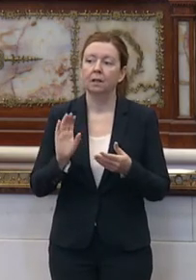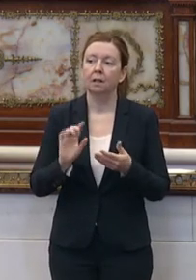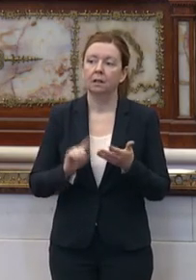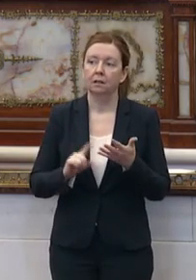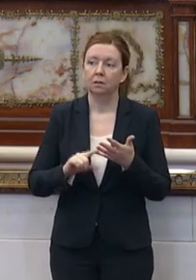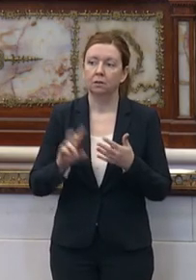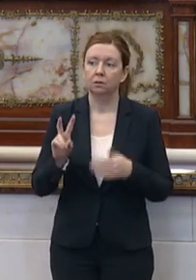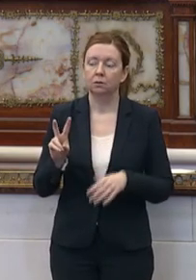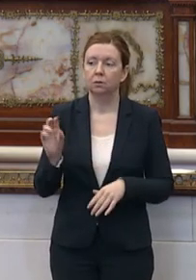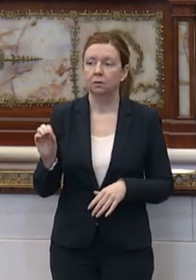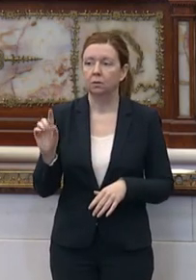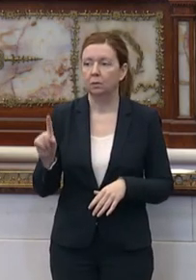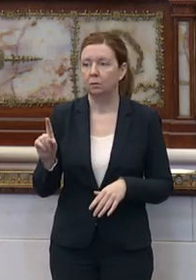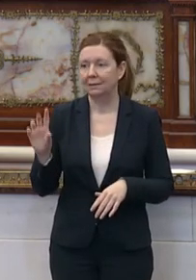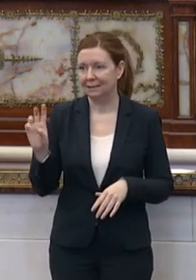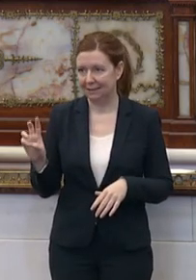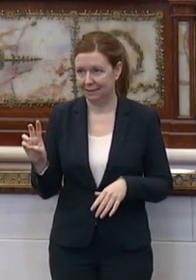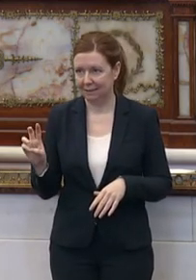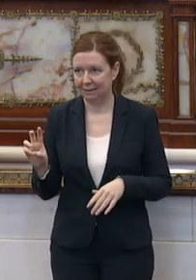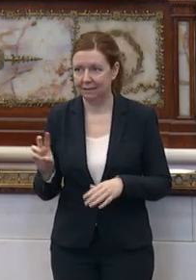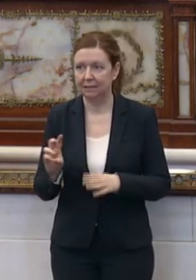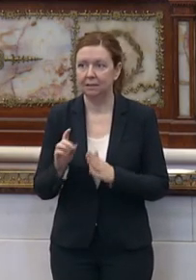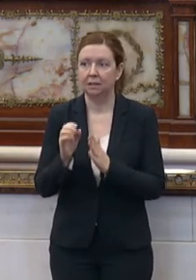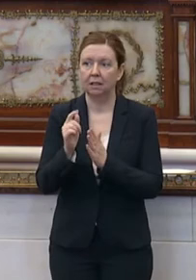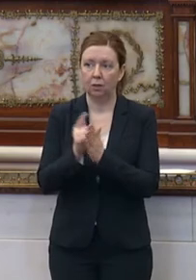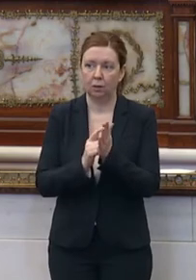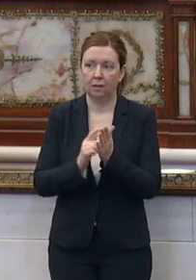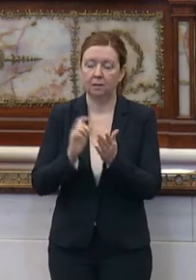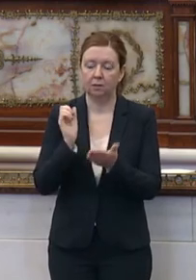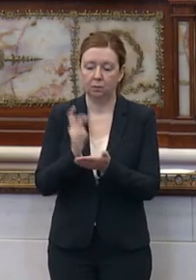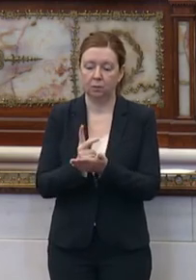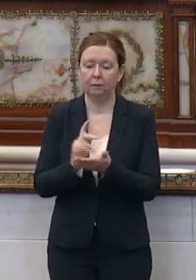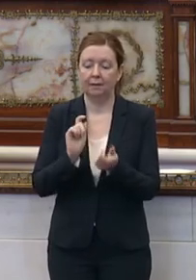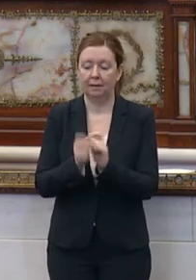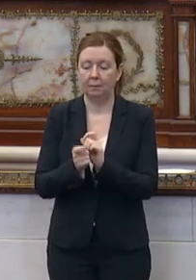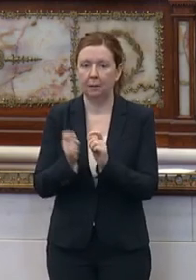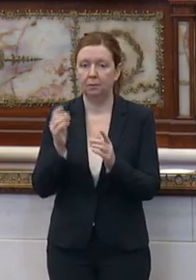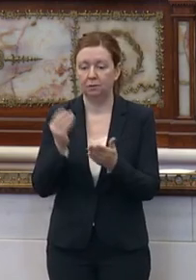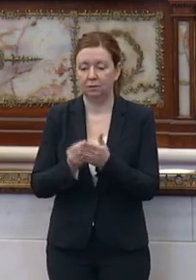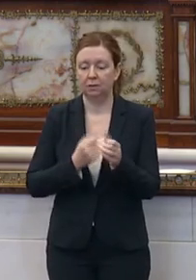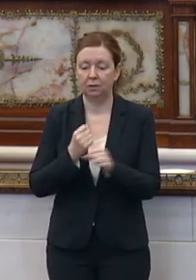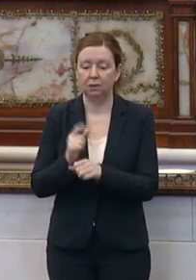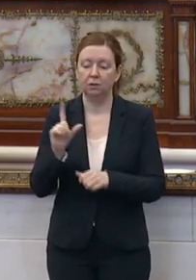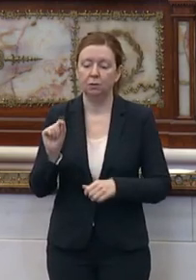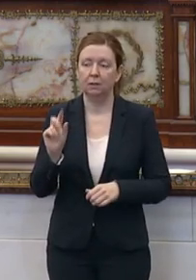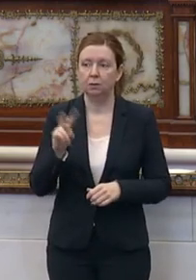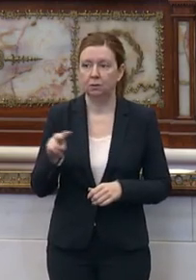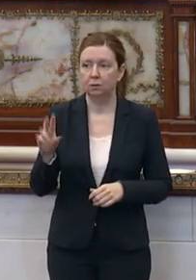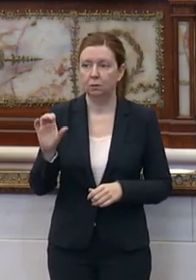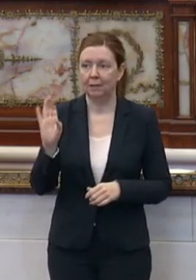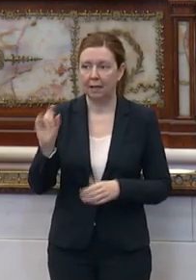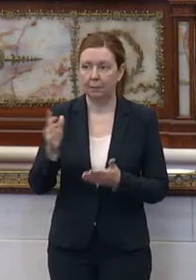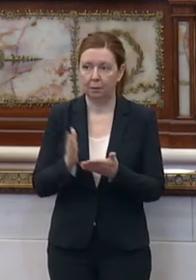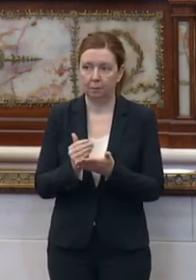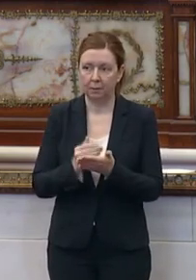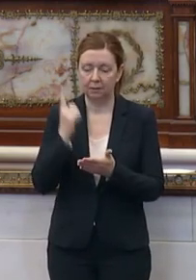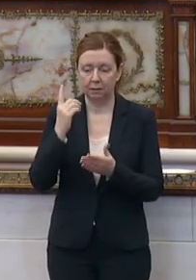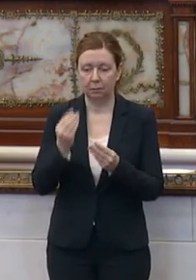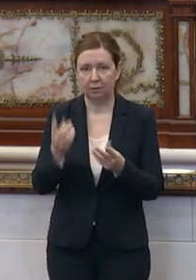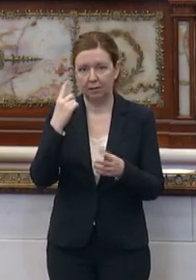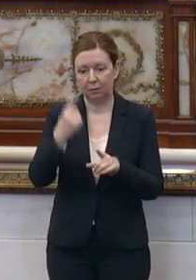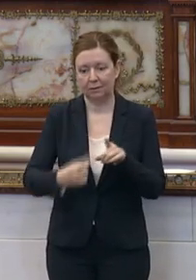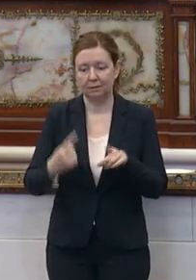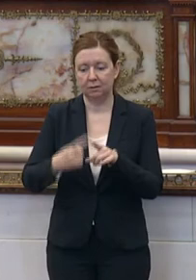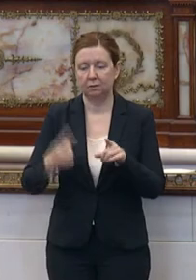number 220116, entitled an ordinance approving the amendment of the fiscal year 2022 capital budget, providing for expenditures